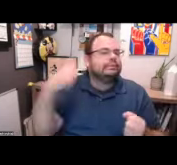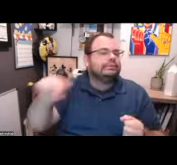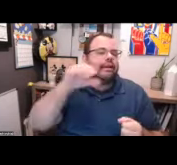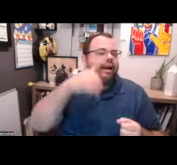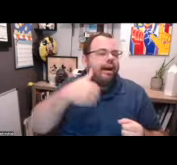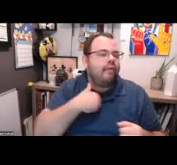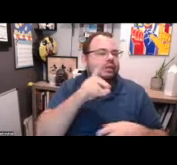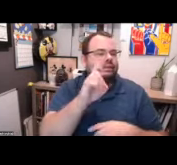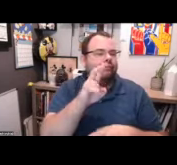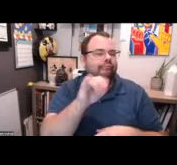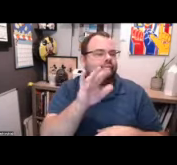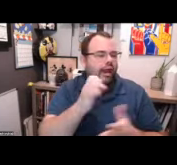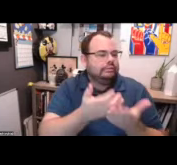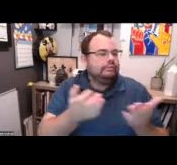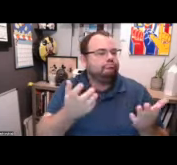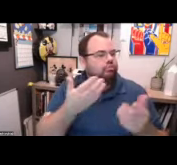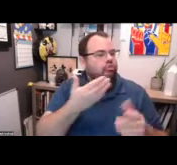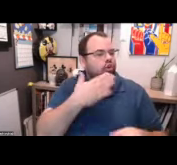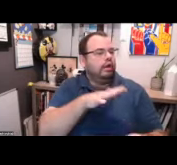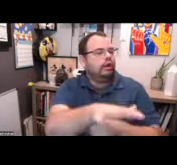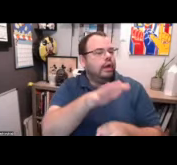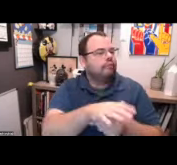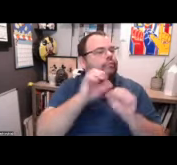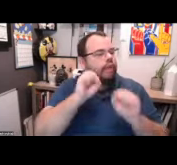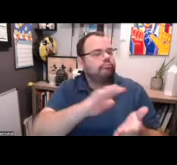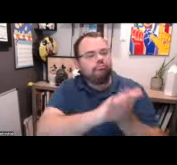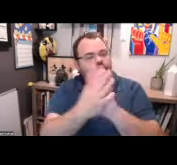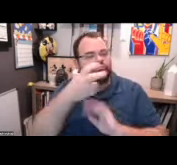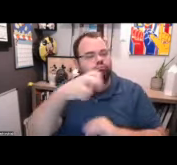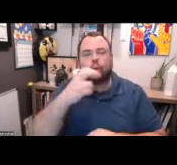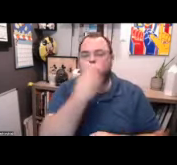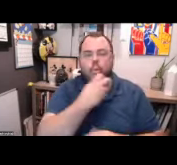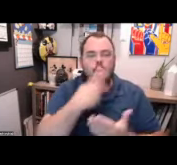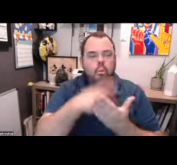help improve their deaf children's speech. You know,